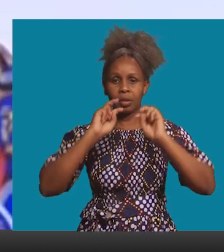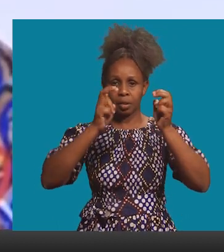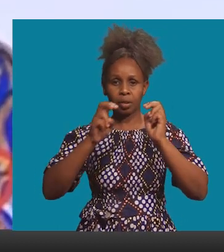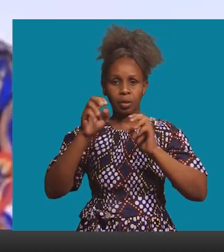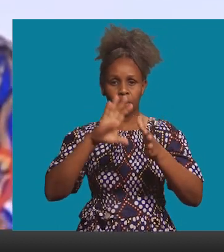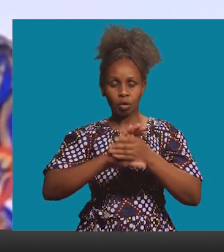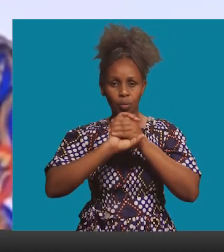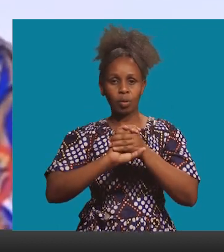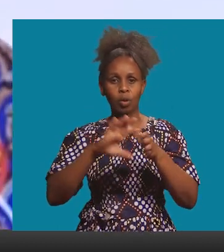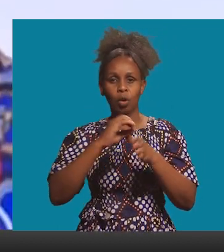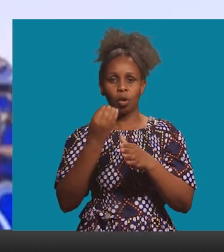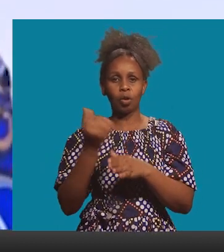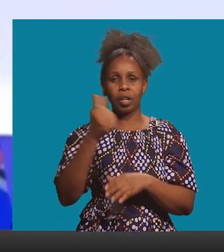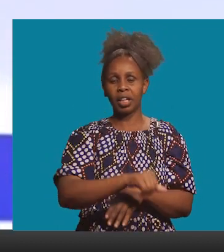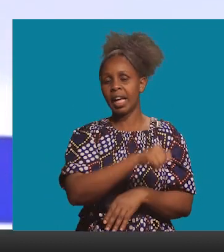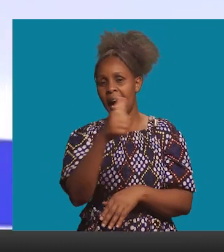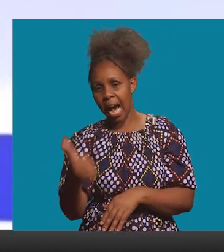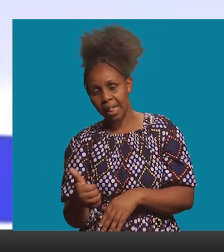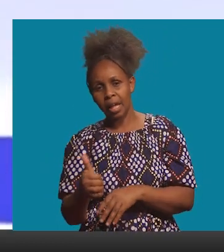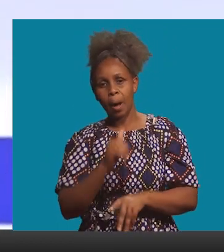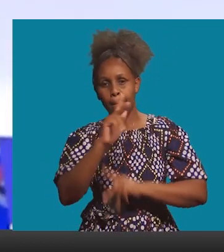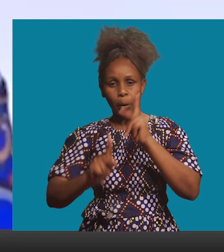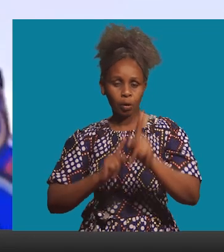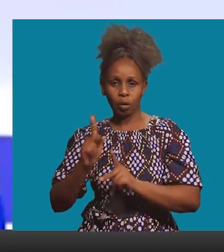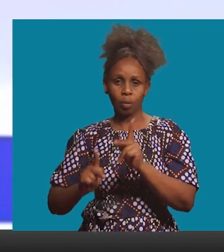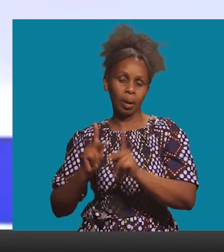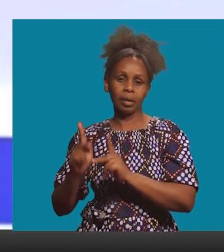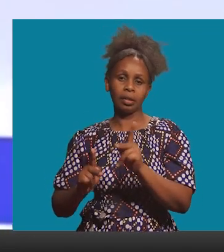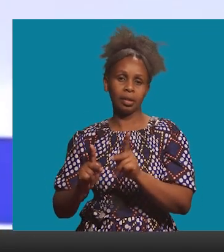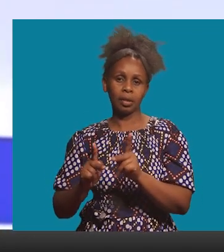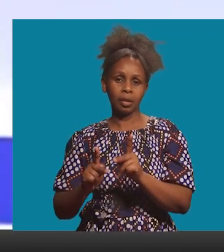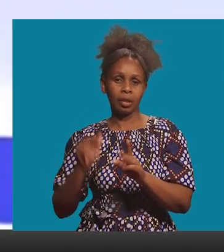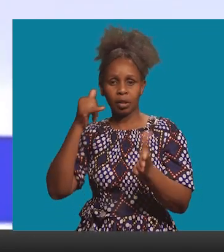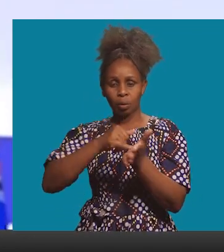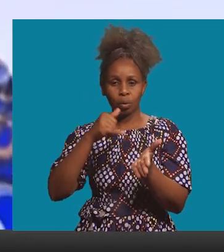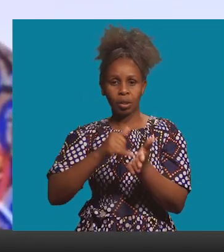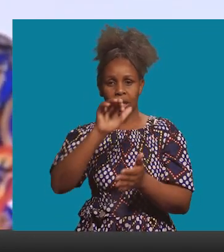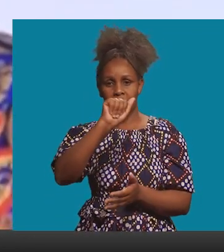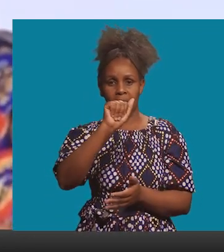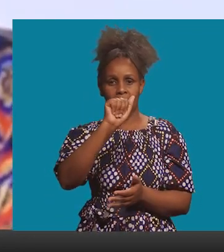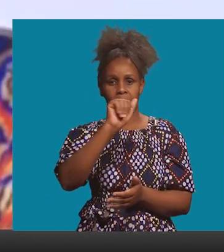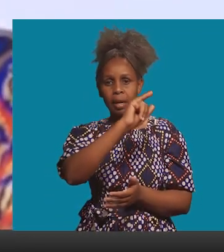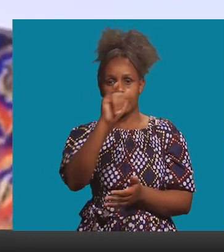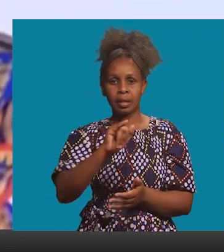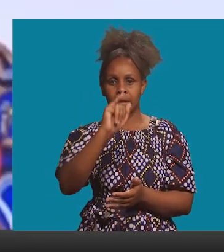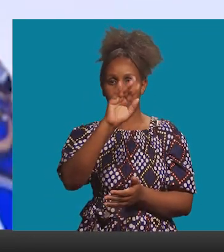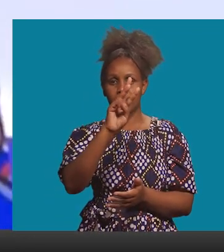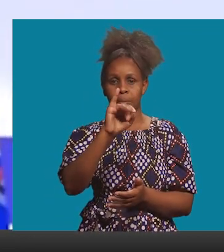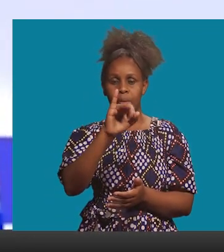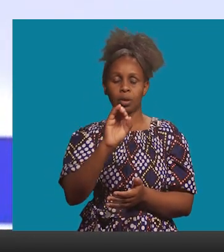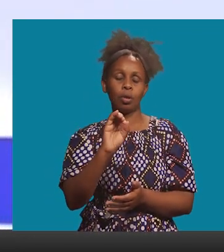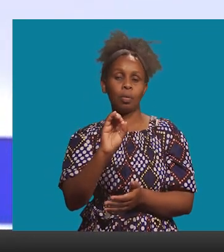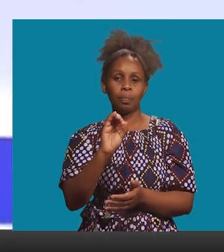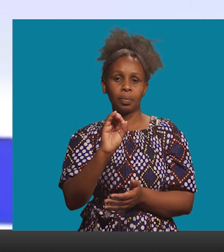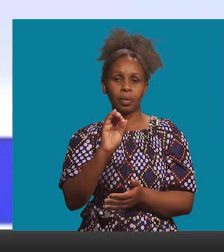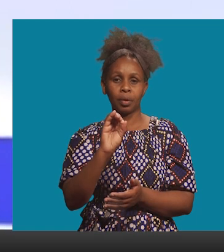all other political parties affiliated to Azimio. Begin the correction of imbalance in appointment